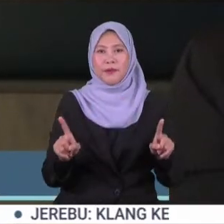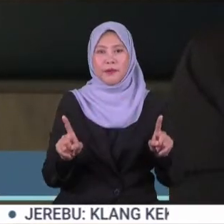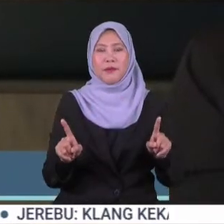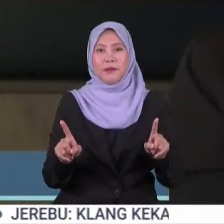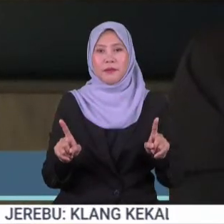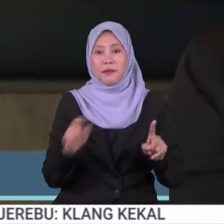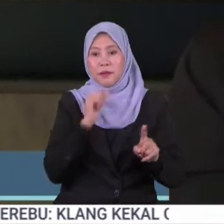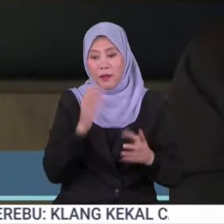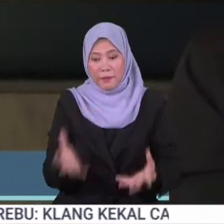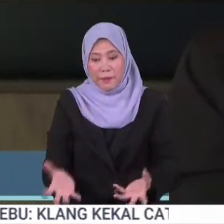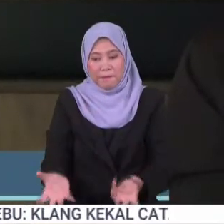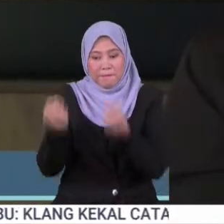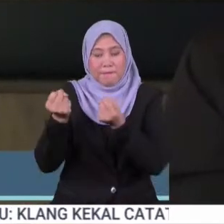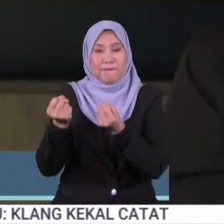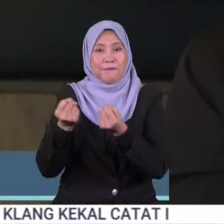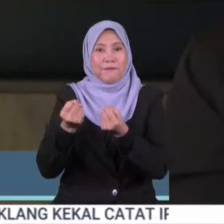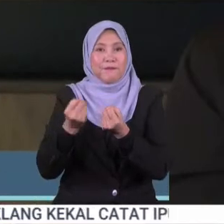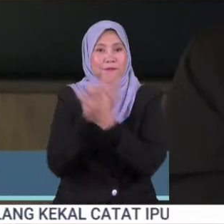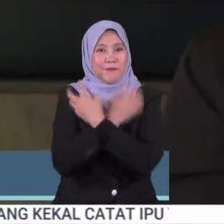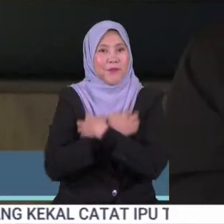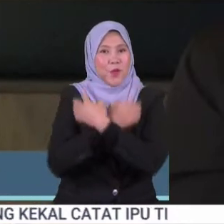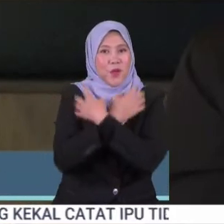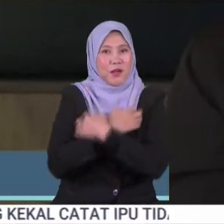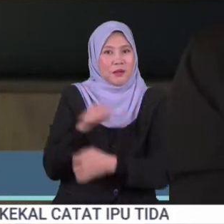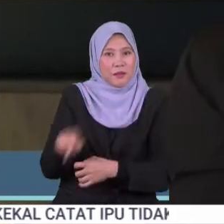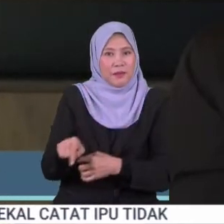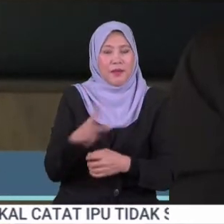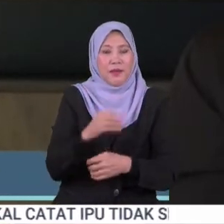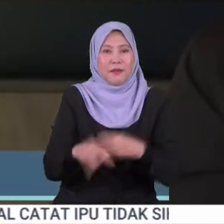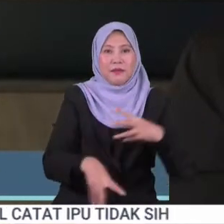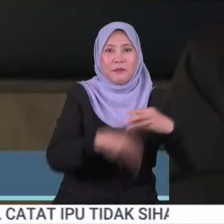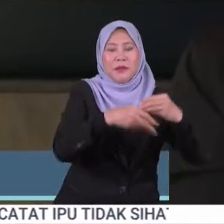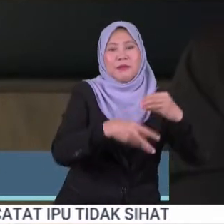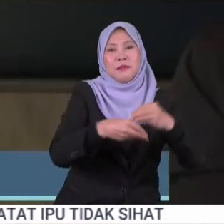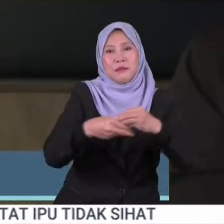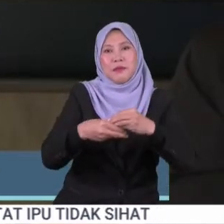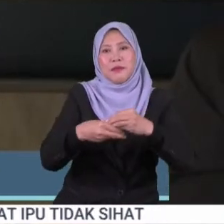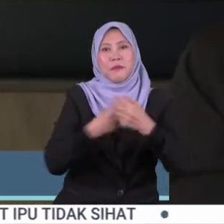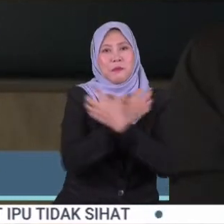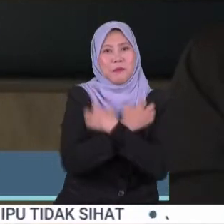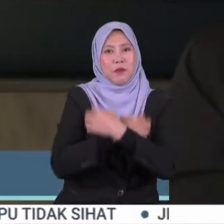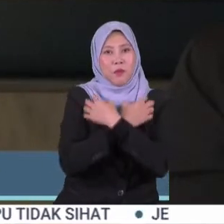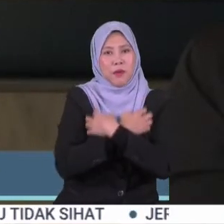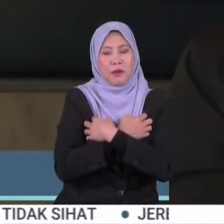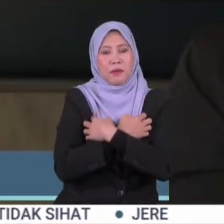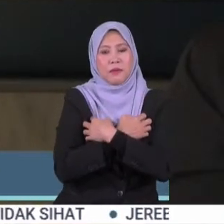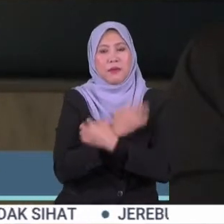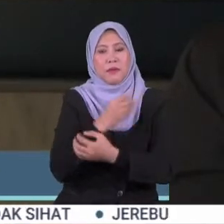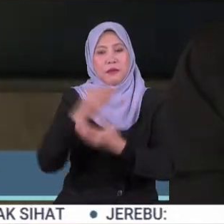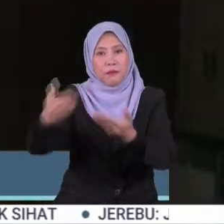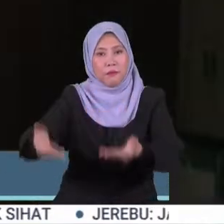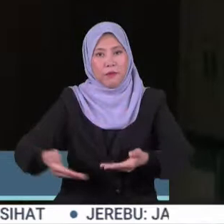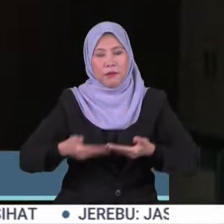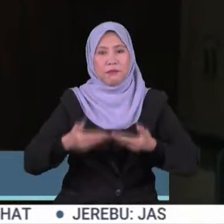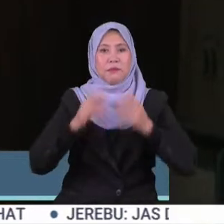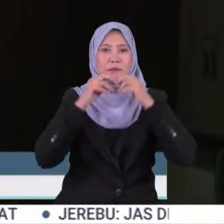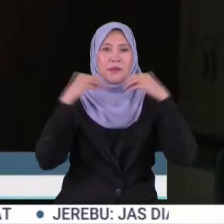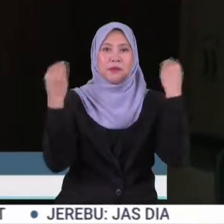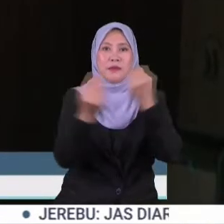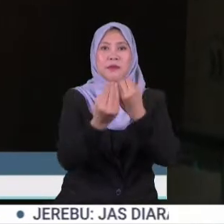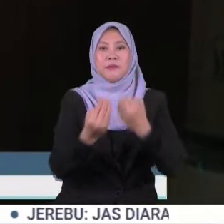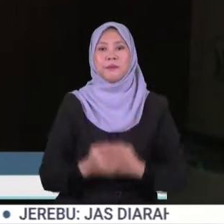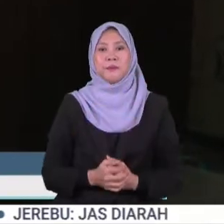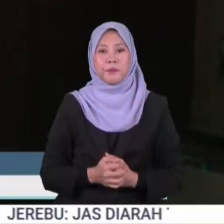we are adopting a sun bear, we are going to lead an example by adopting a sun bear, but also to actually invite our public. We